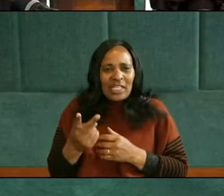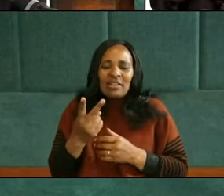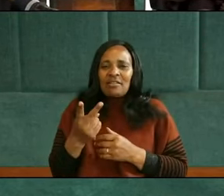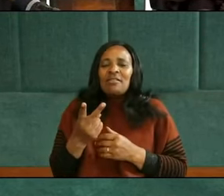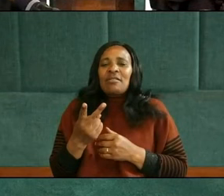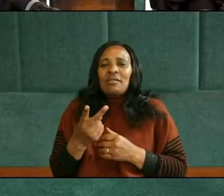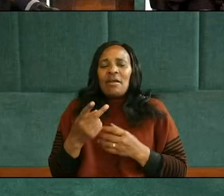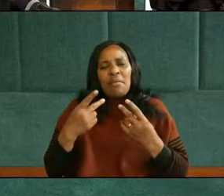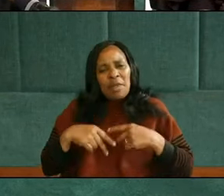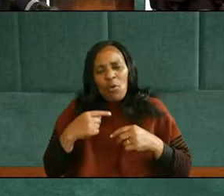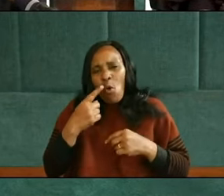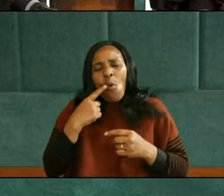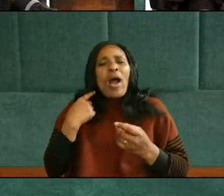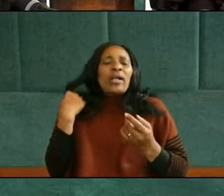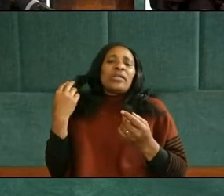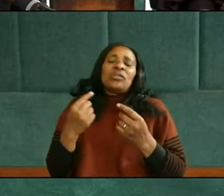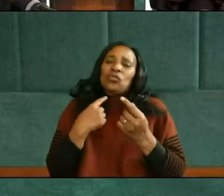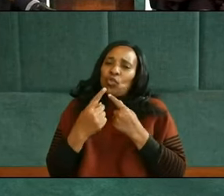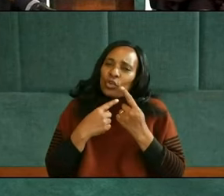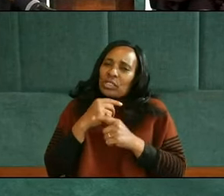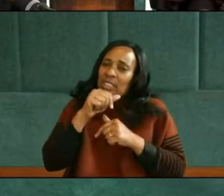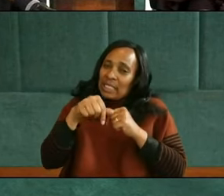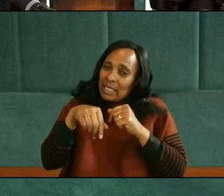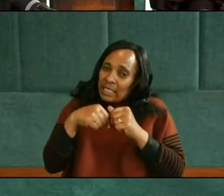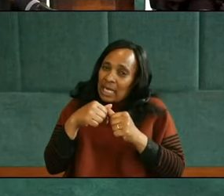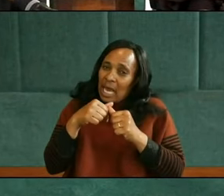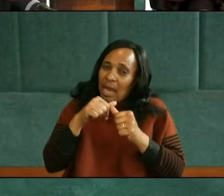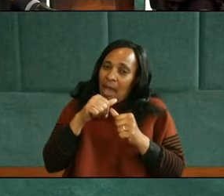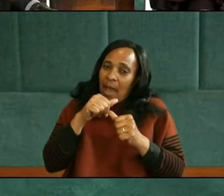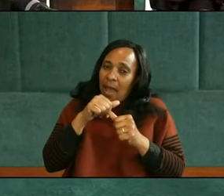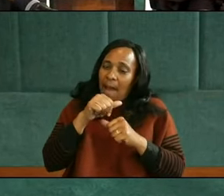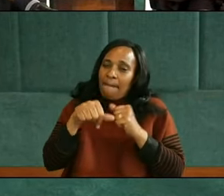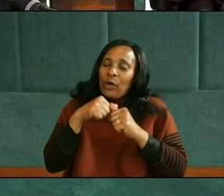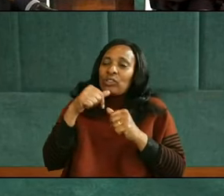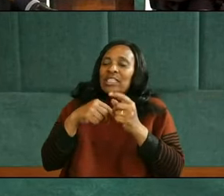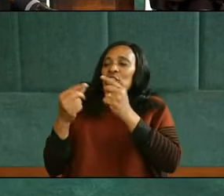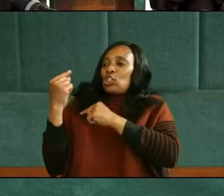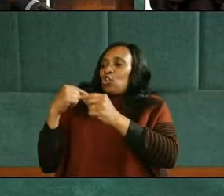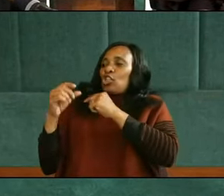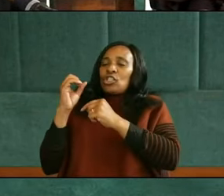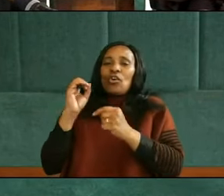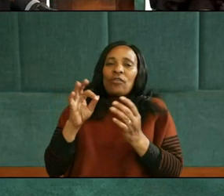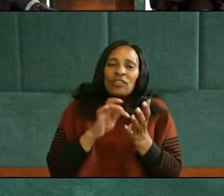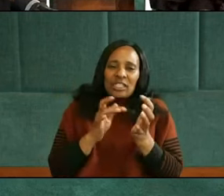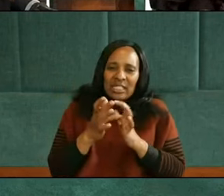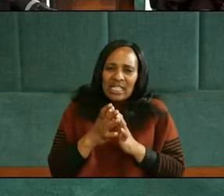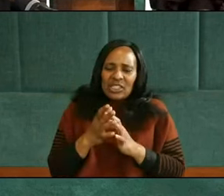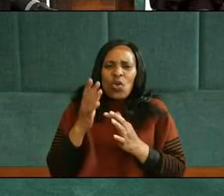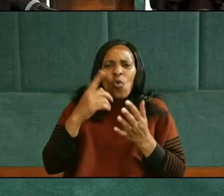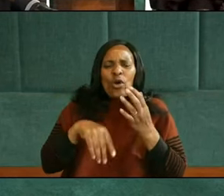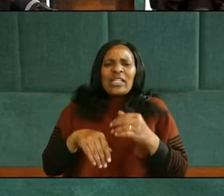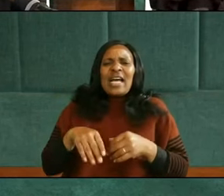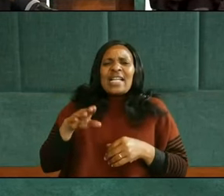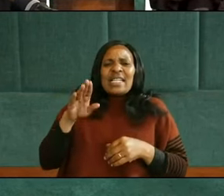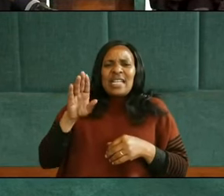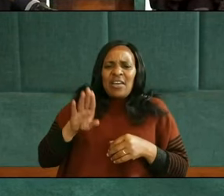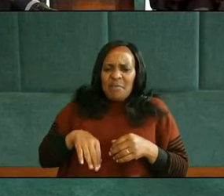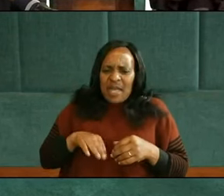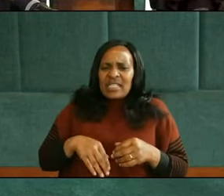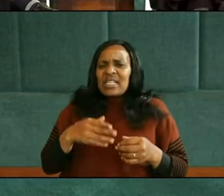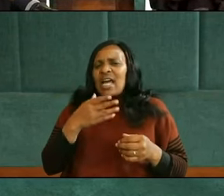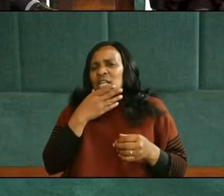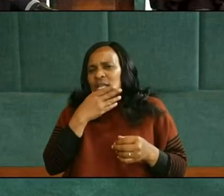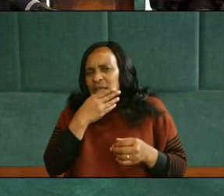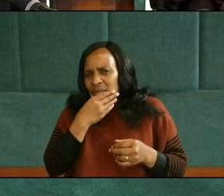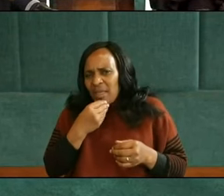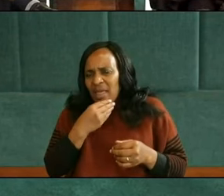who are mentioned in this genealogy of Jesus. So what are some of the names of the females in this story? And